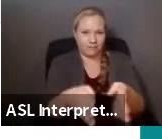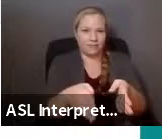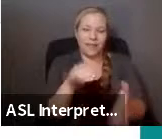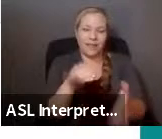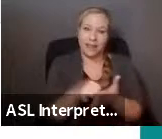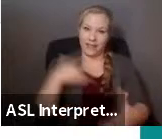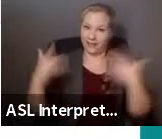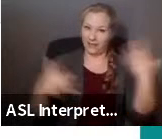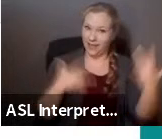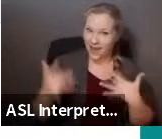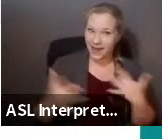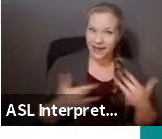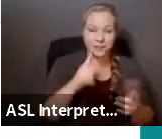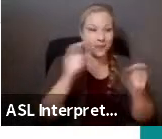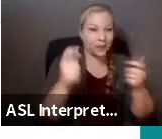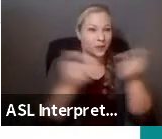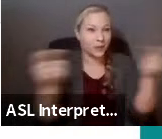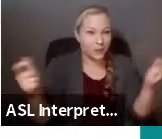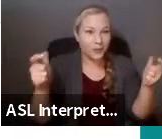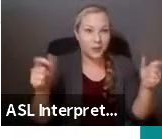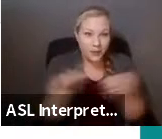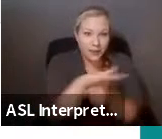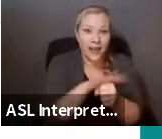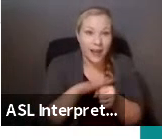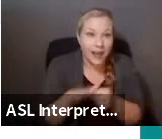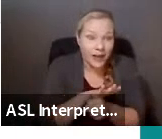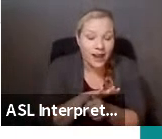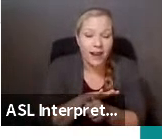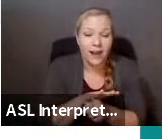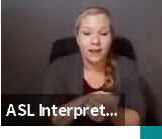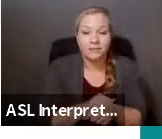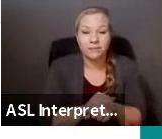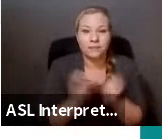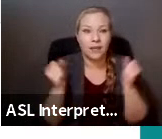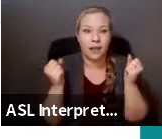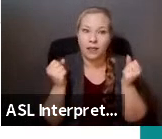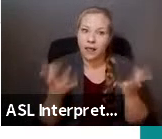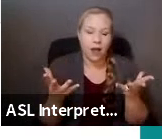a huge area, and lot of